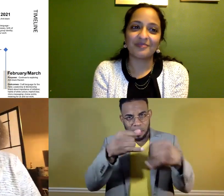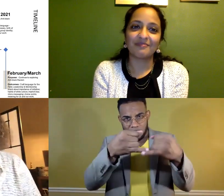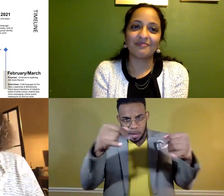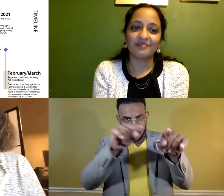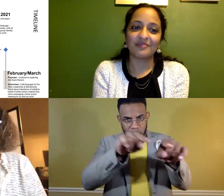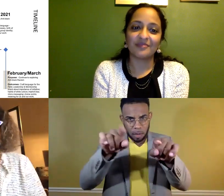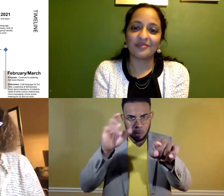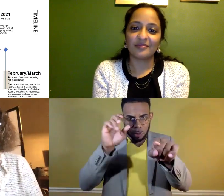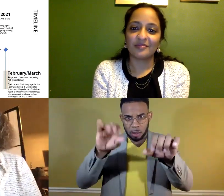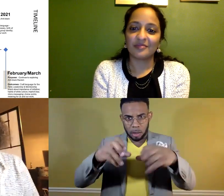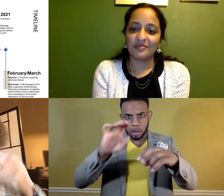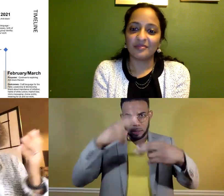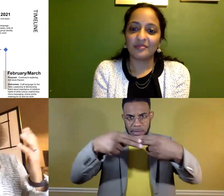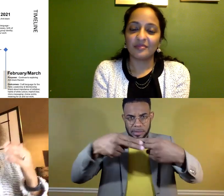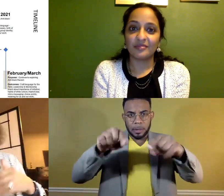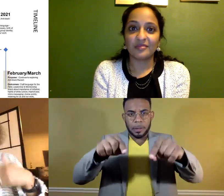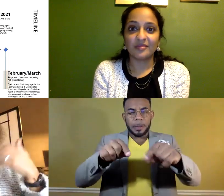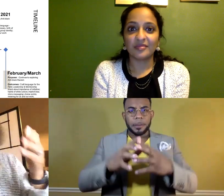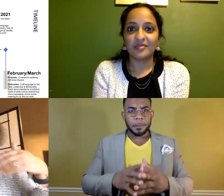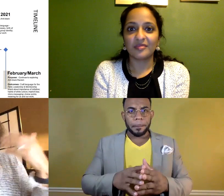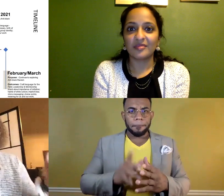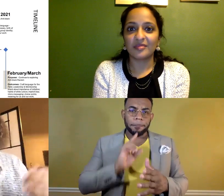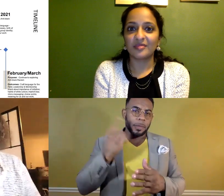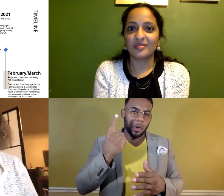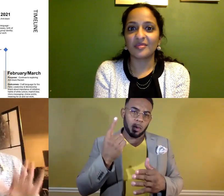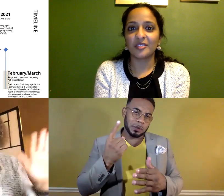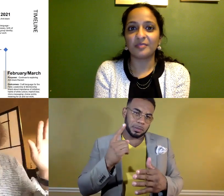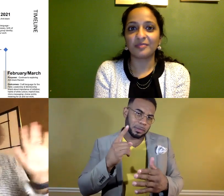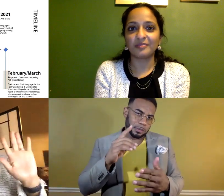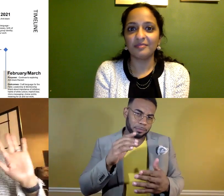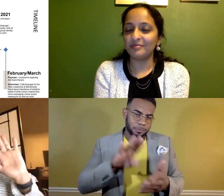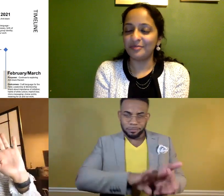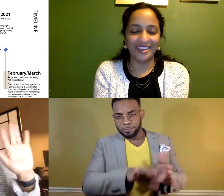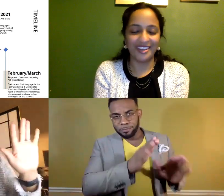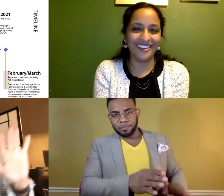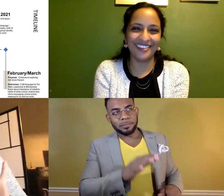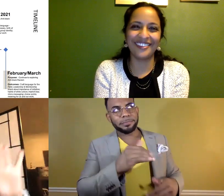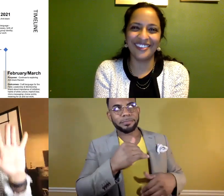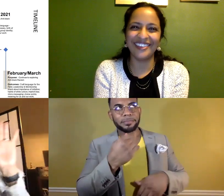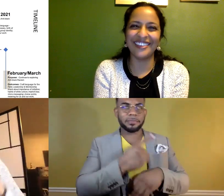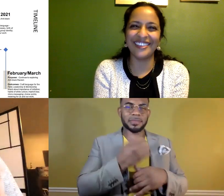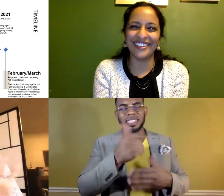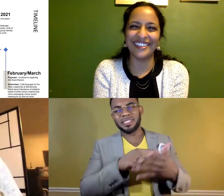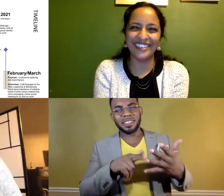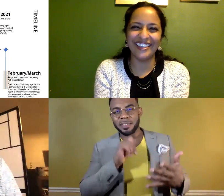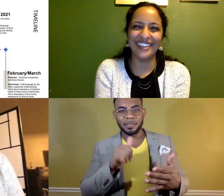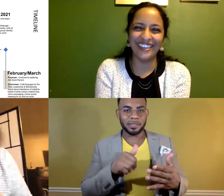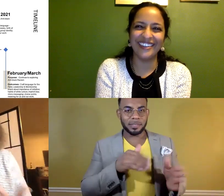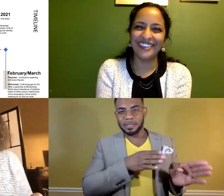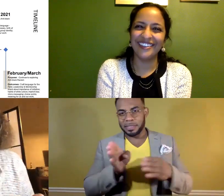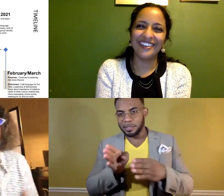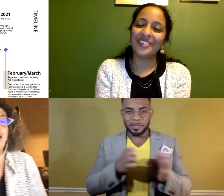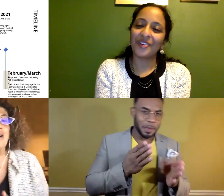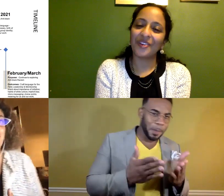we put together, and there's always the disqualifier dates, like some of these things might shift and pivot